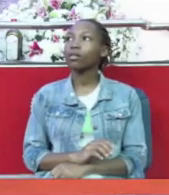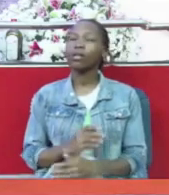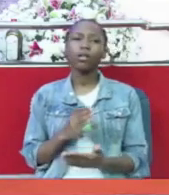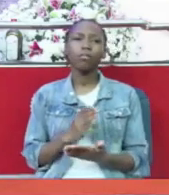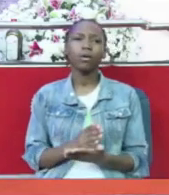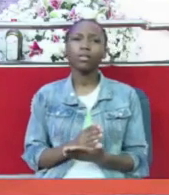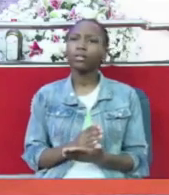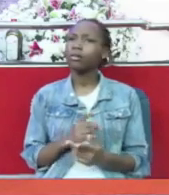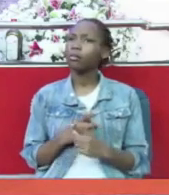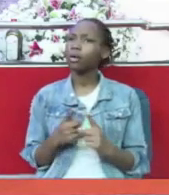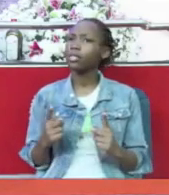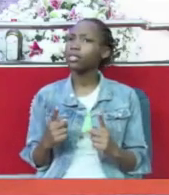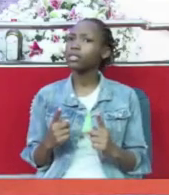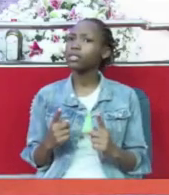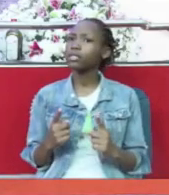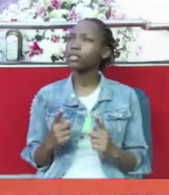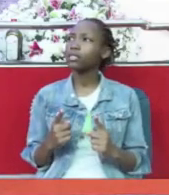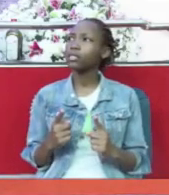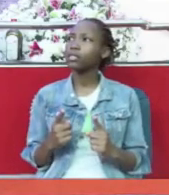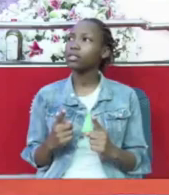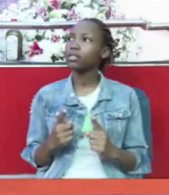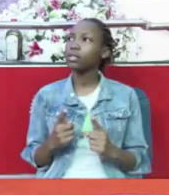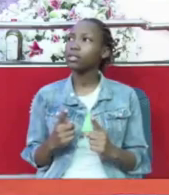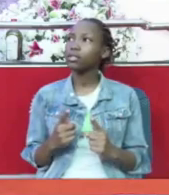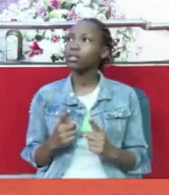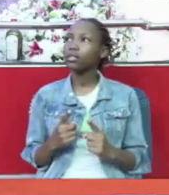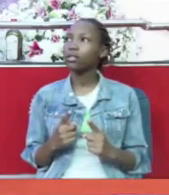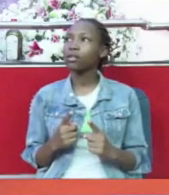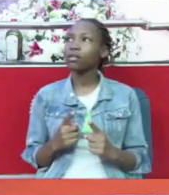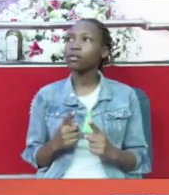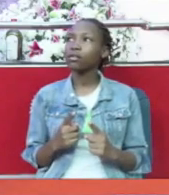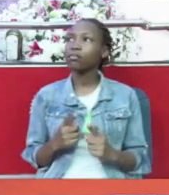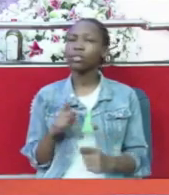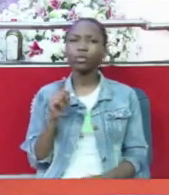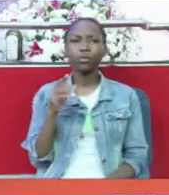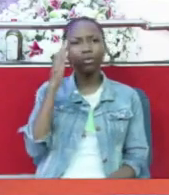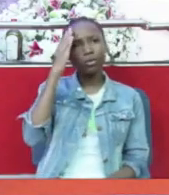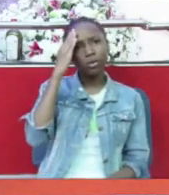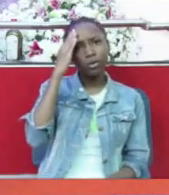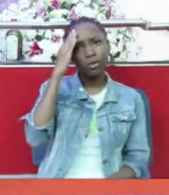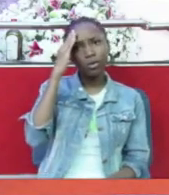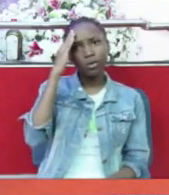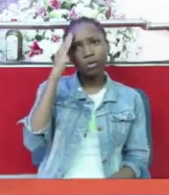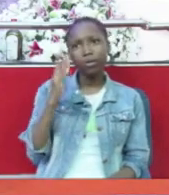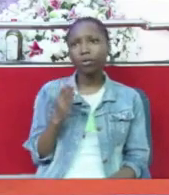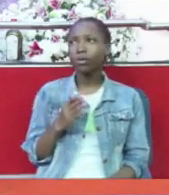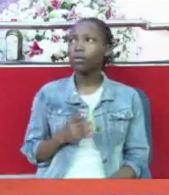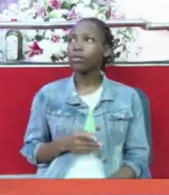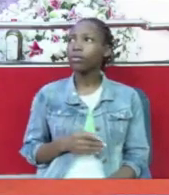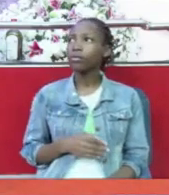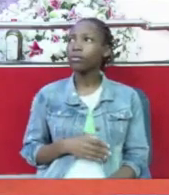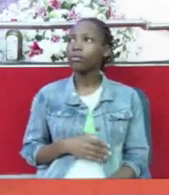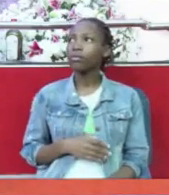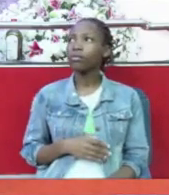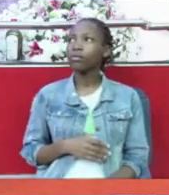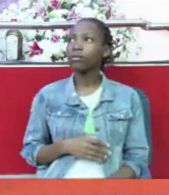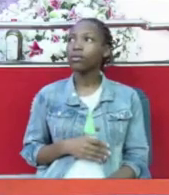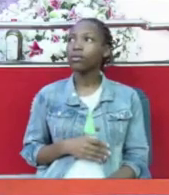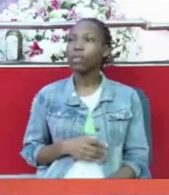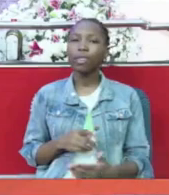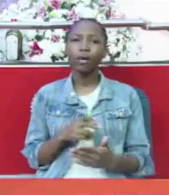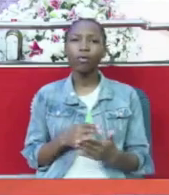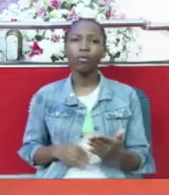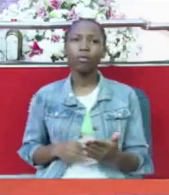that's reality research based. But are we aware of it? Have we woken up to that? Tunaelewa hiyo. And what's the